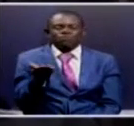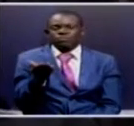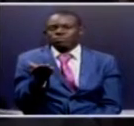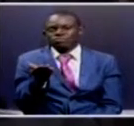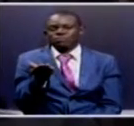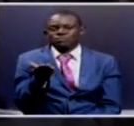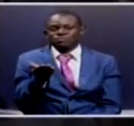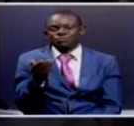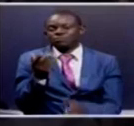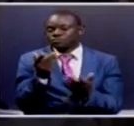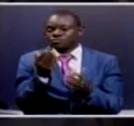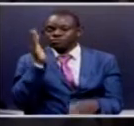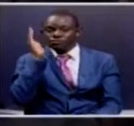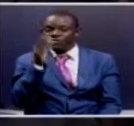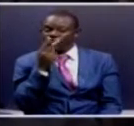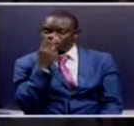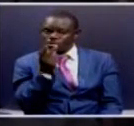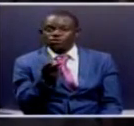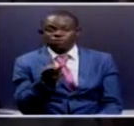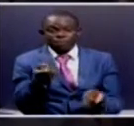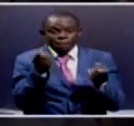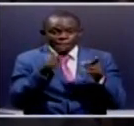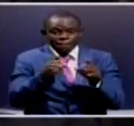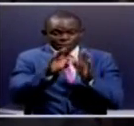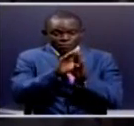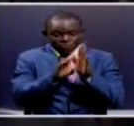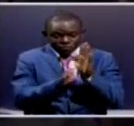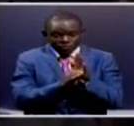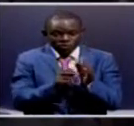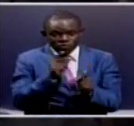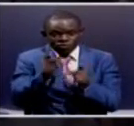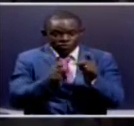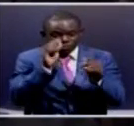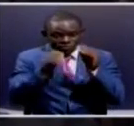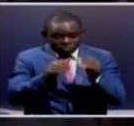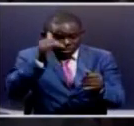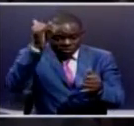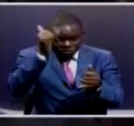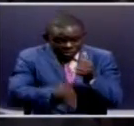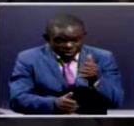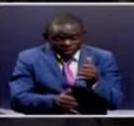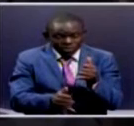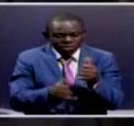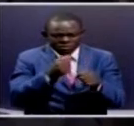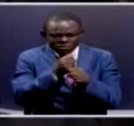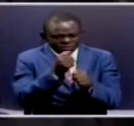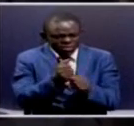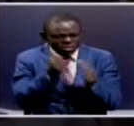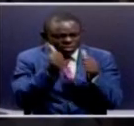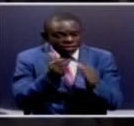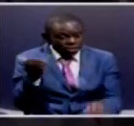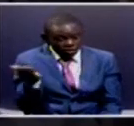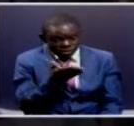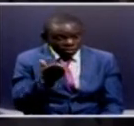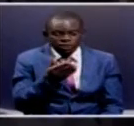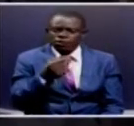that time, when the process is concluded, I'll be strong enough to stand on an anthill and say, here